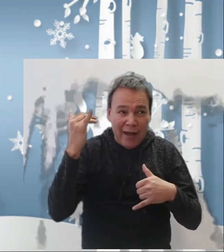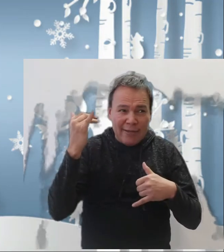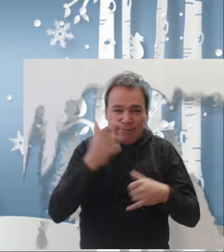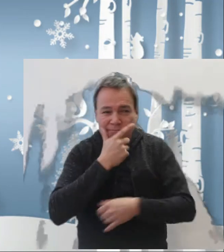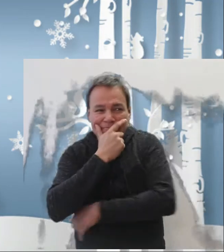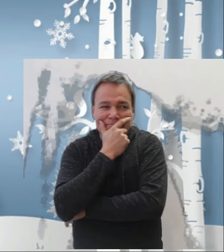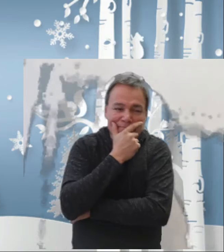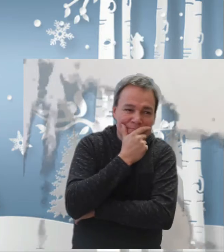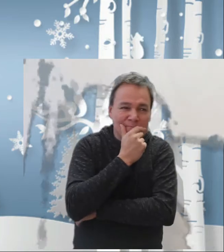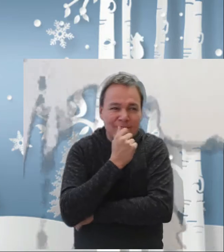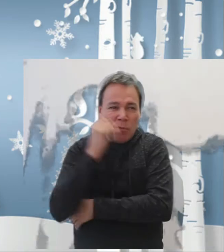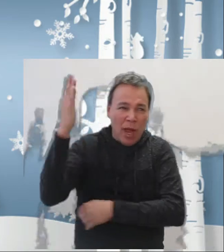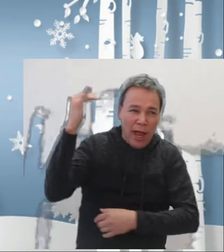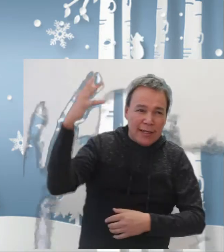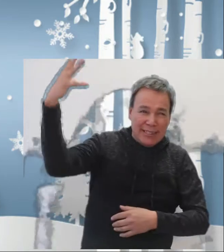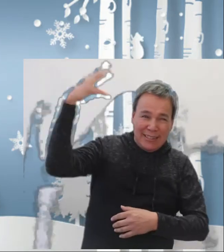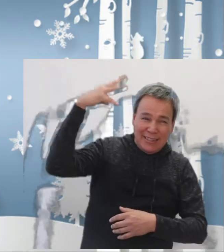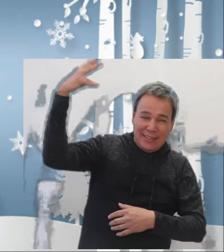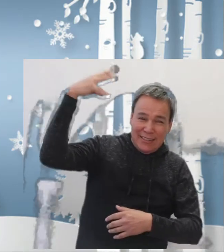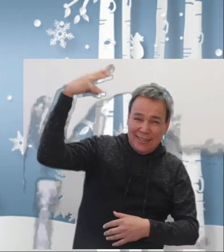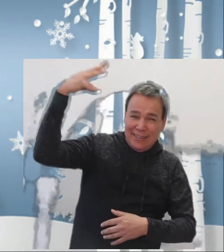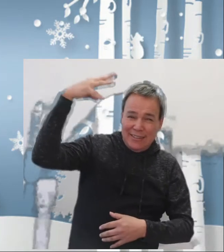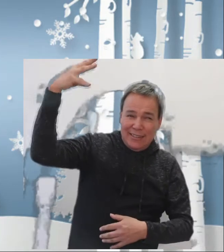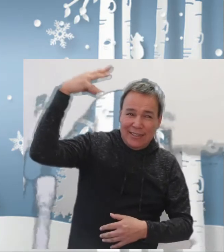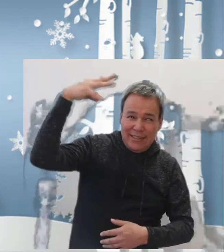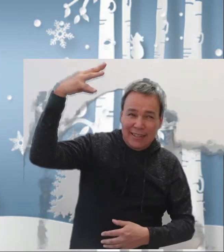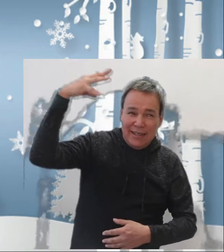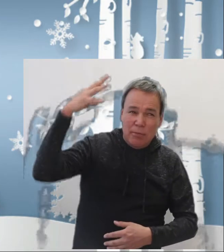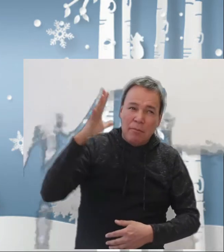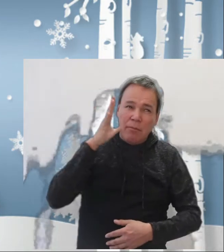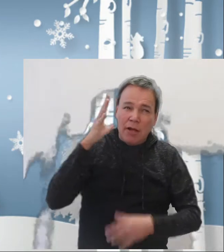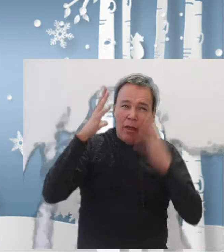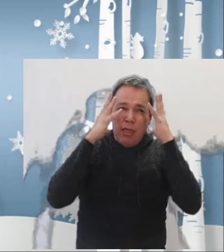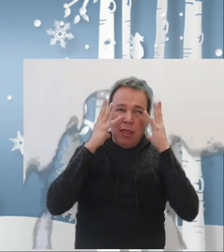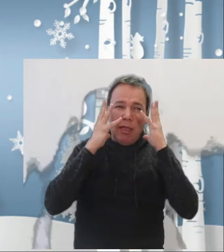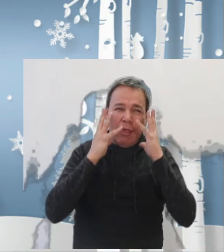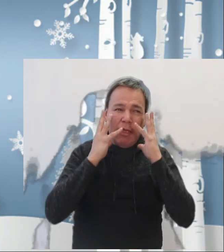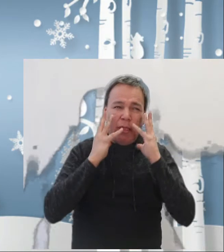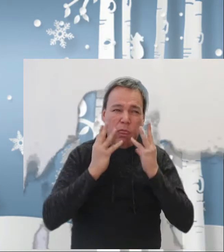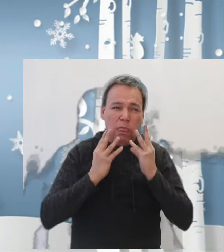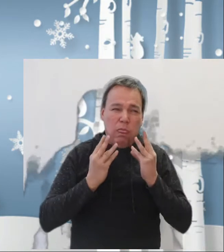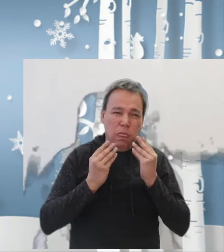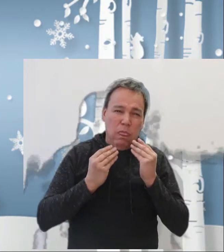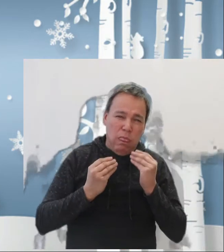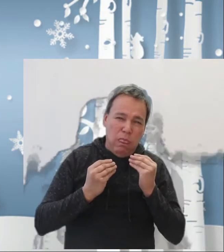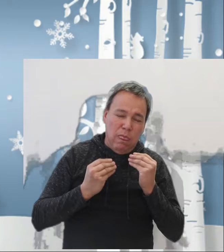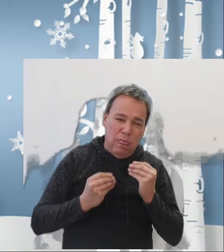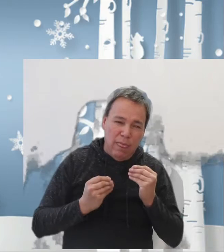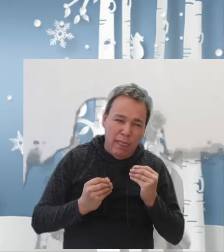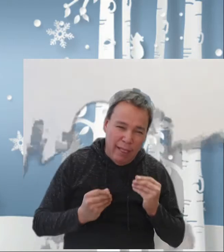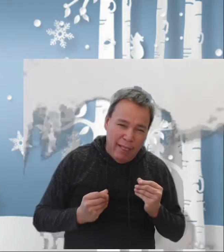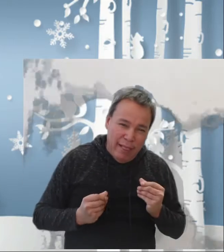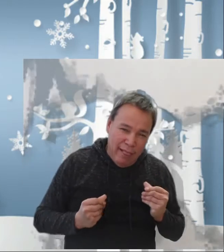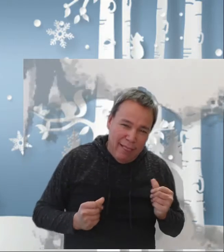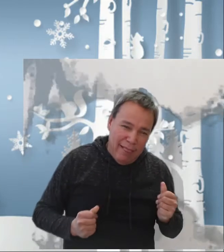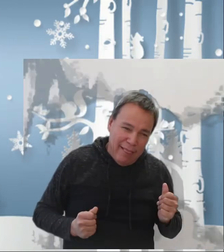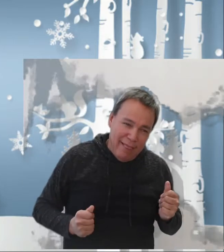is? 'Cause I just slowly melt